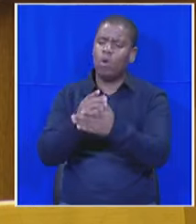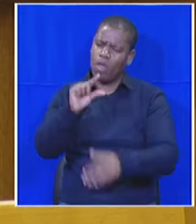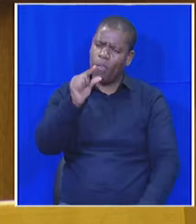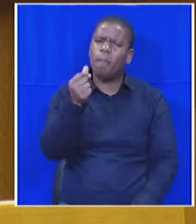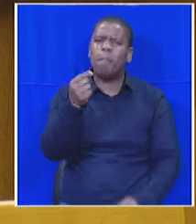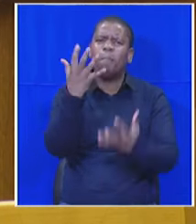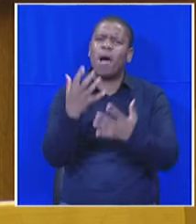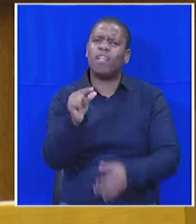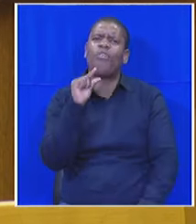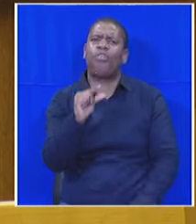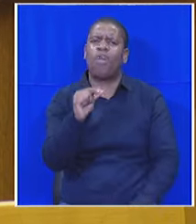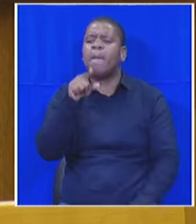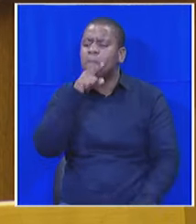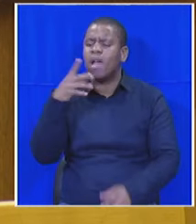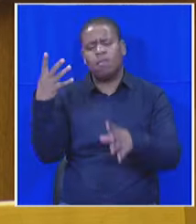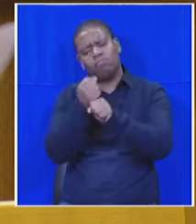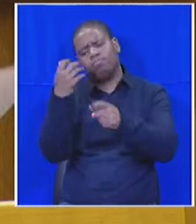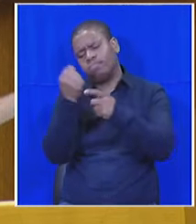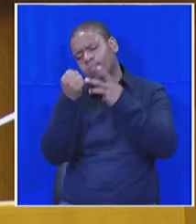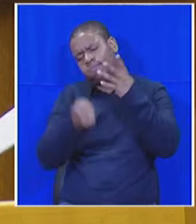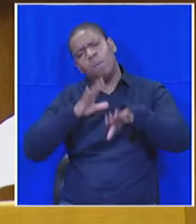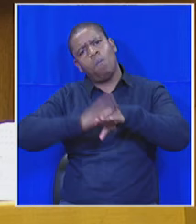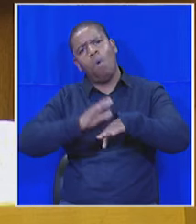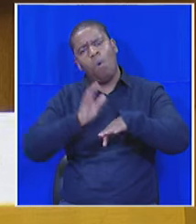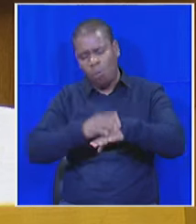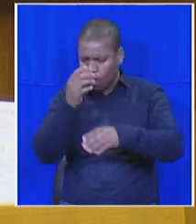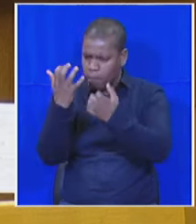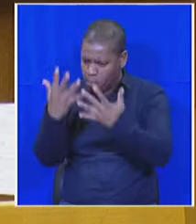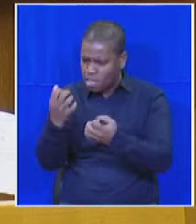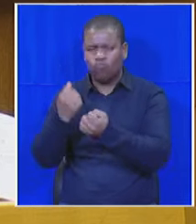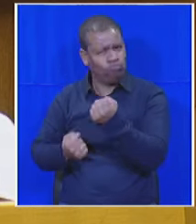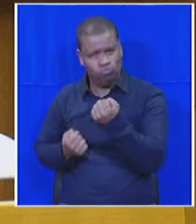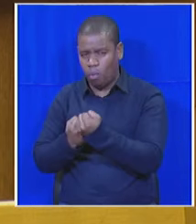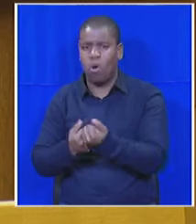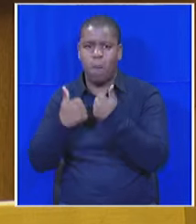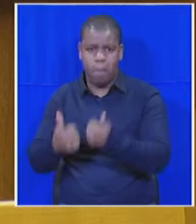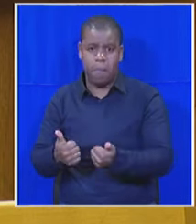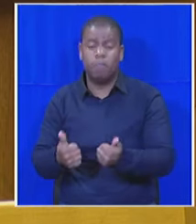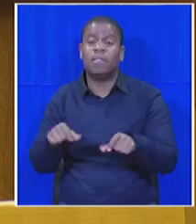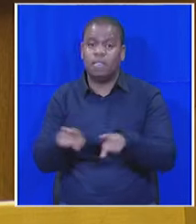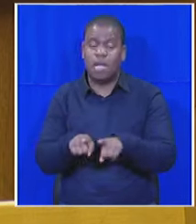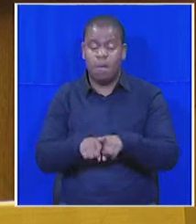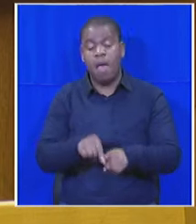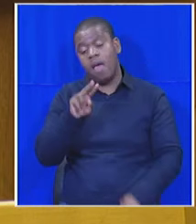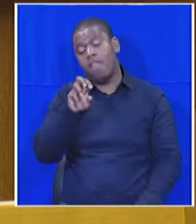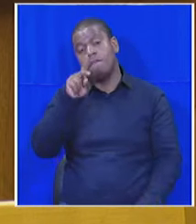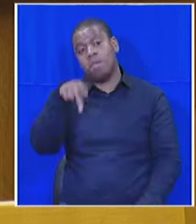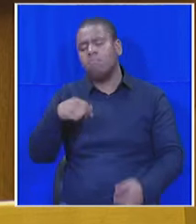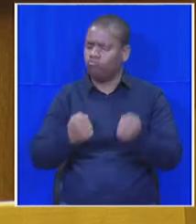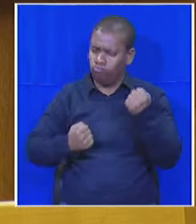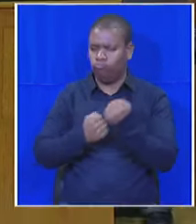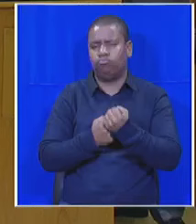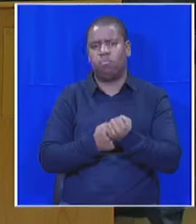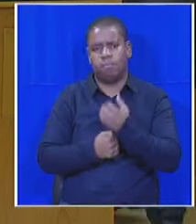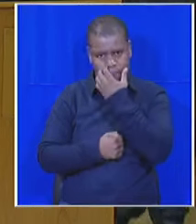have, that we should actually be supporting this budget, and accordingly, the National Freedom Party supports it. Thank you